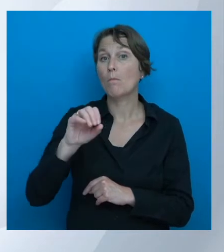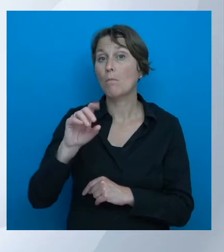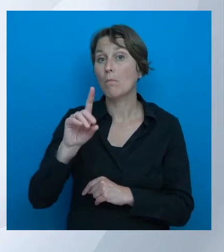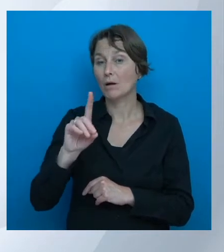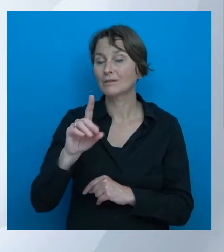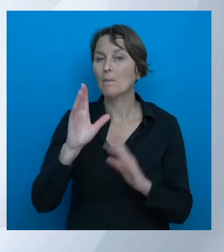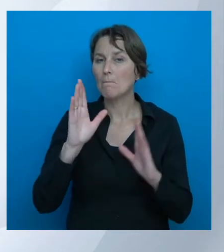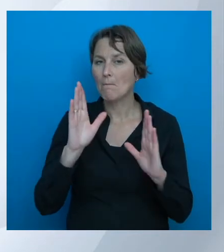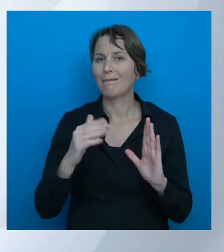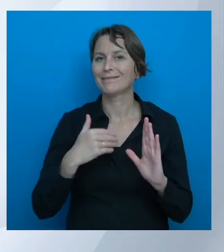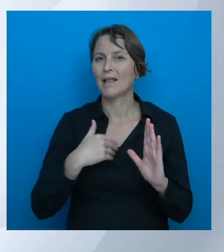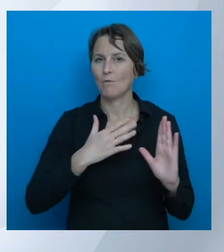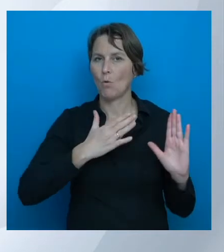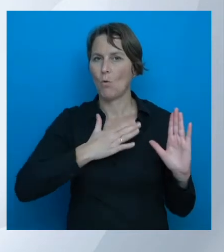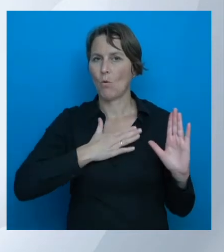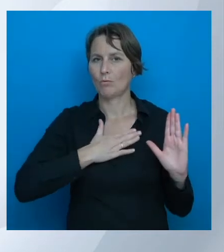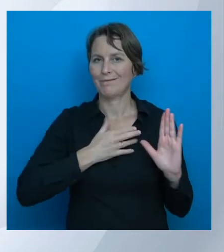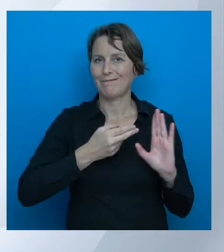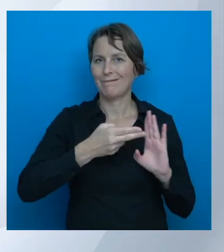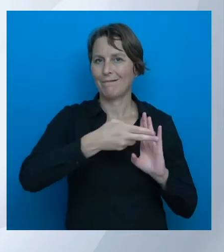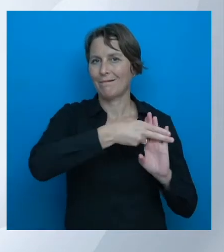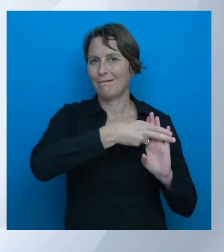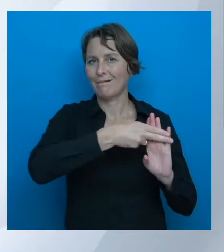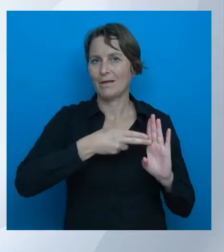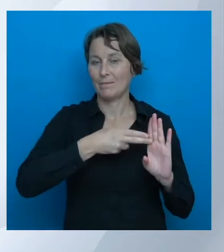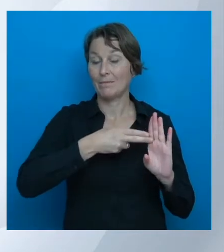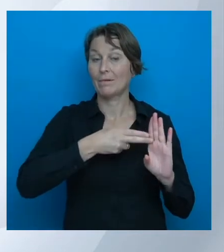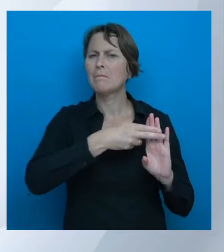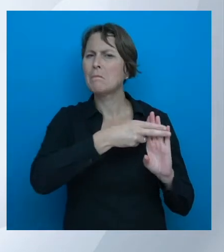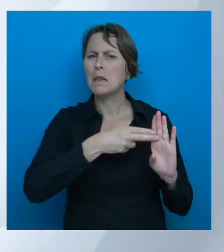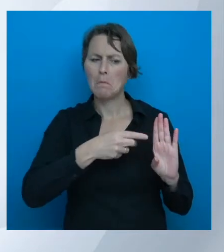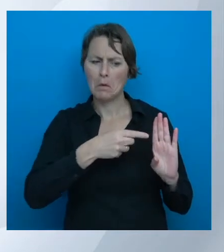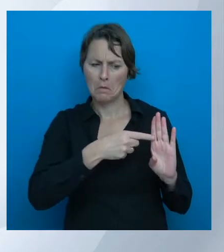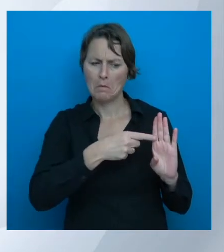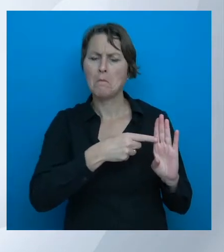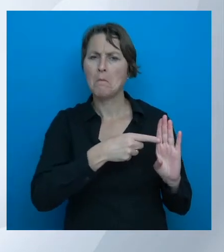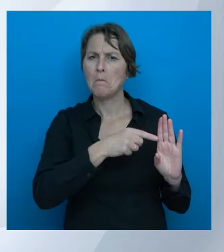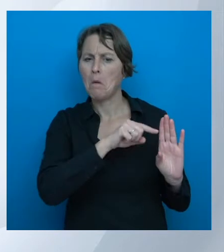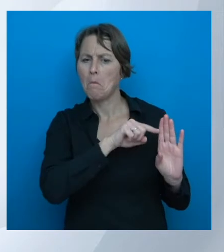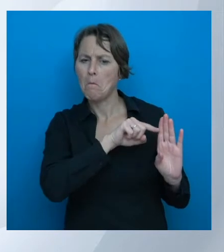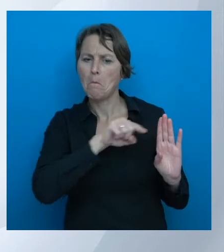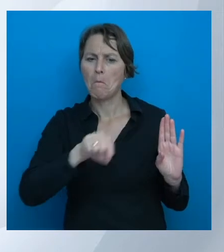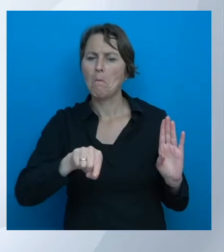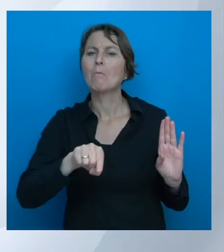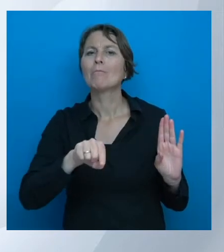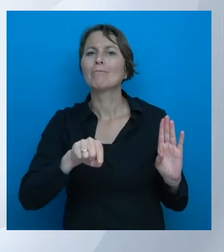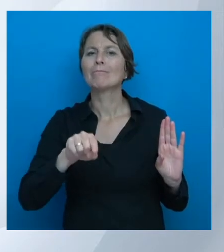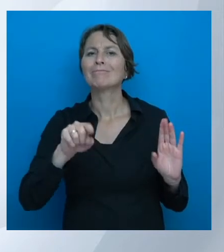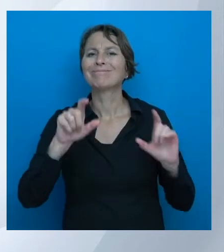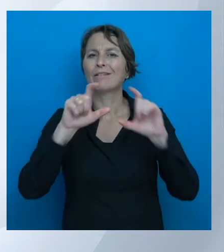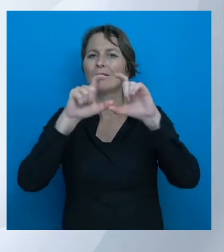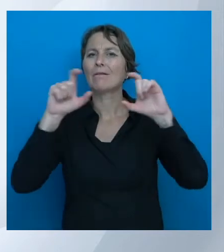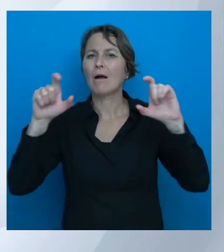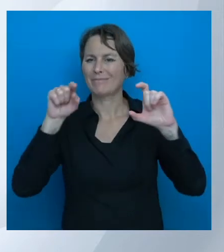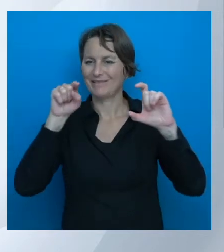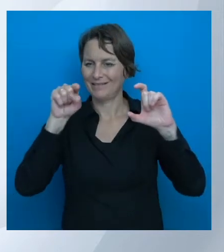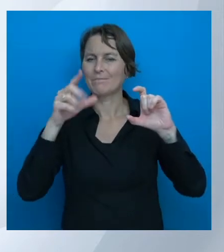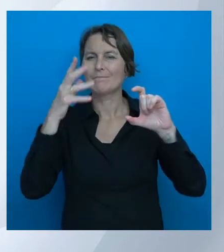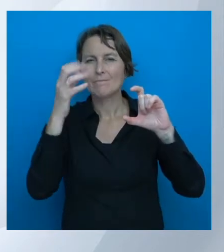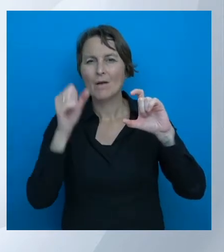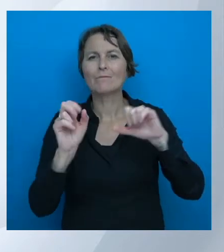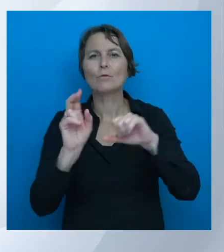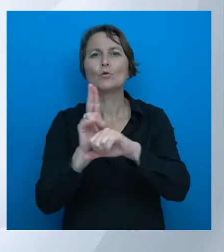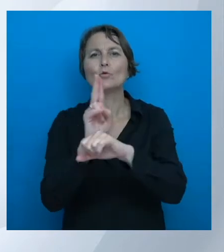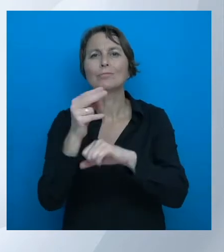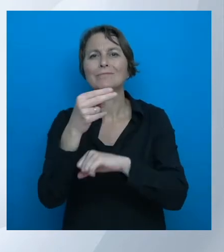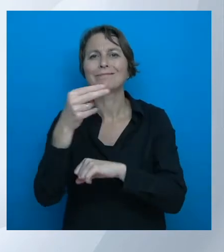label that points to your company username. So if I then fix